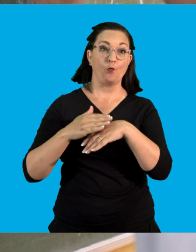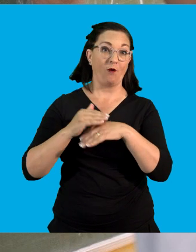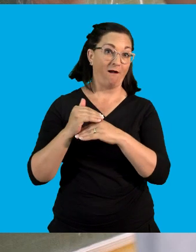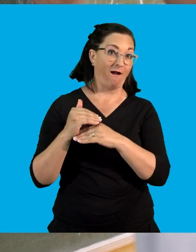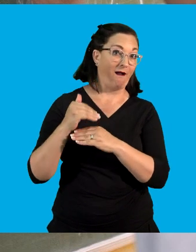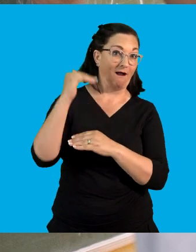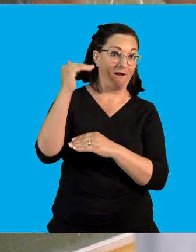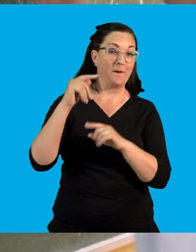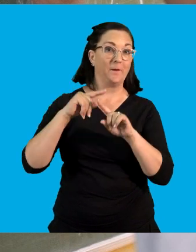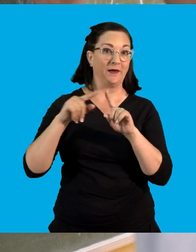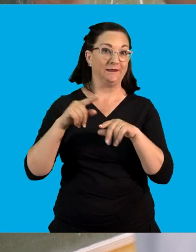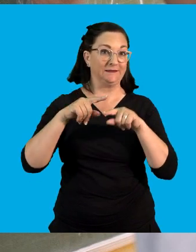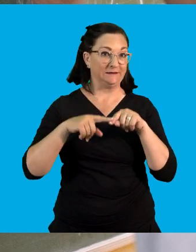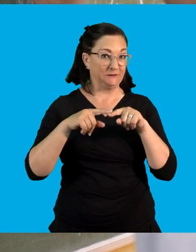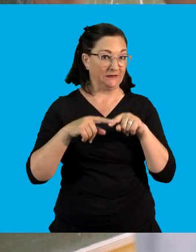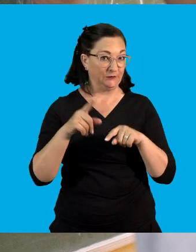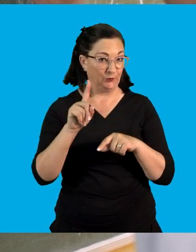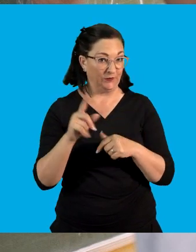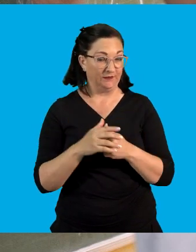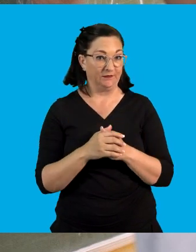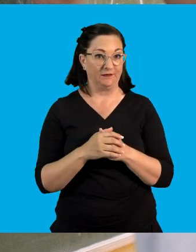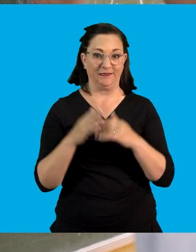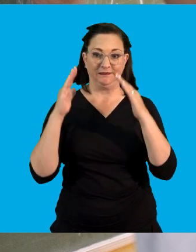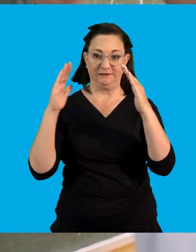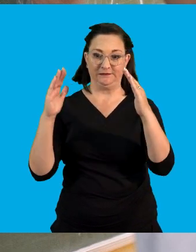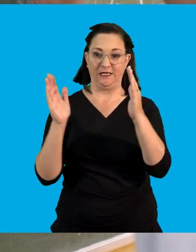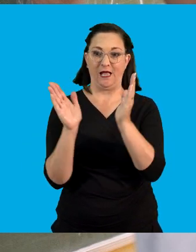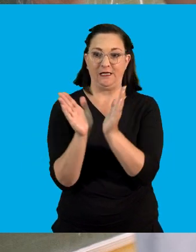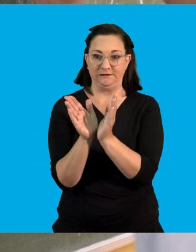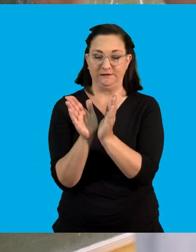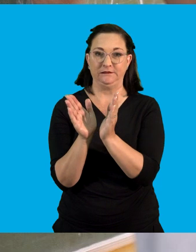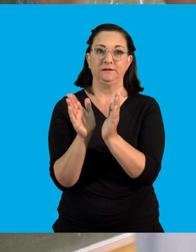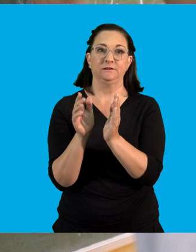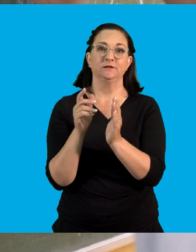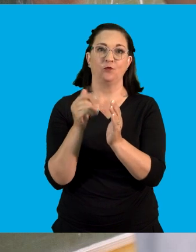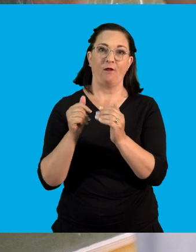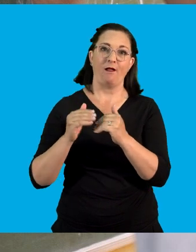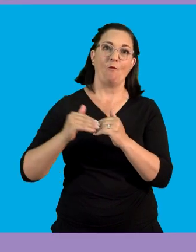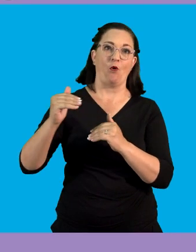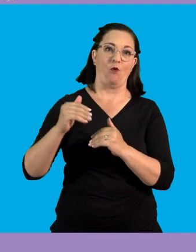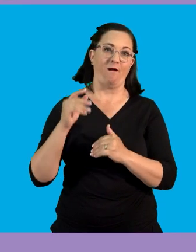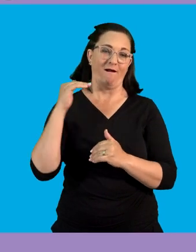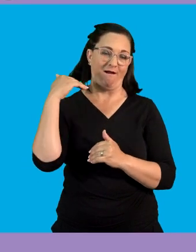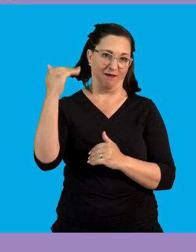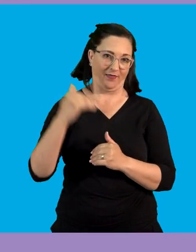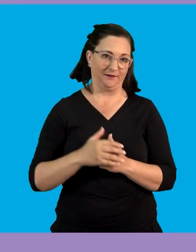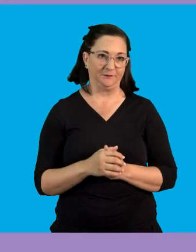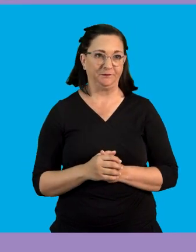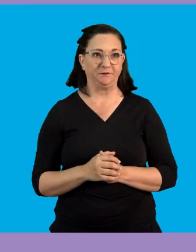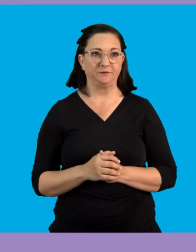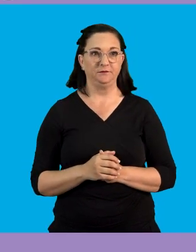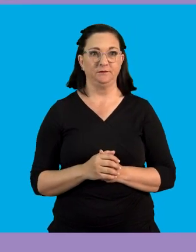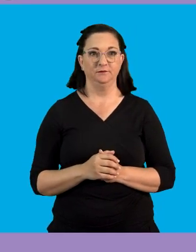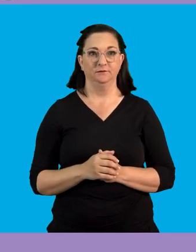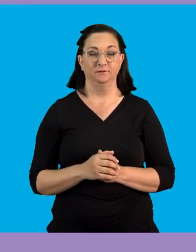higher depending on the size of its sides and angles? Our lesson